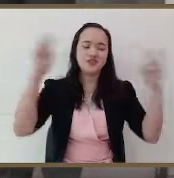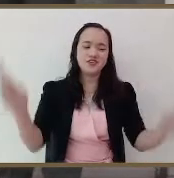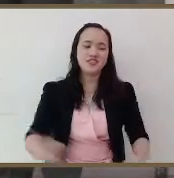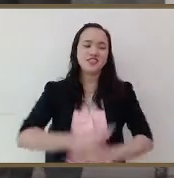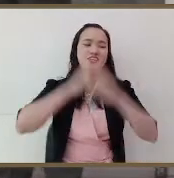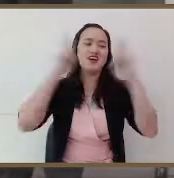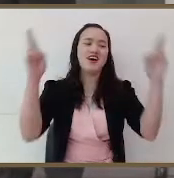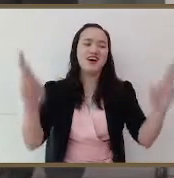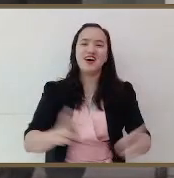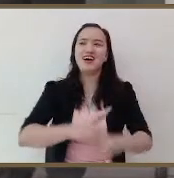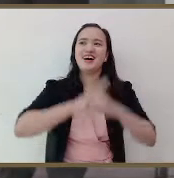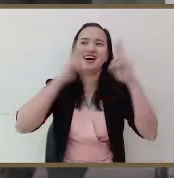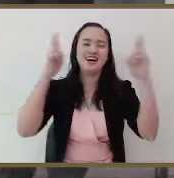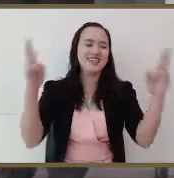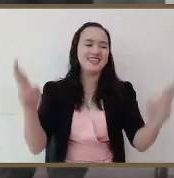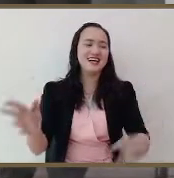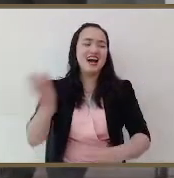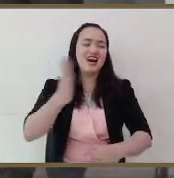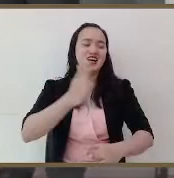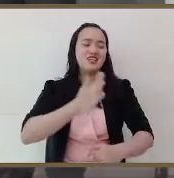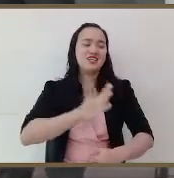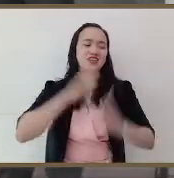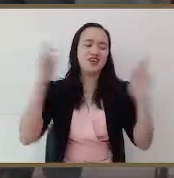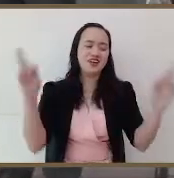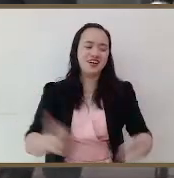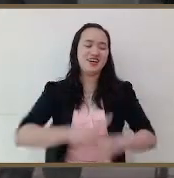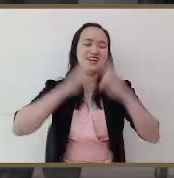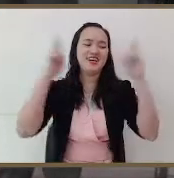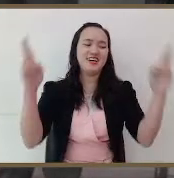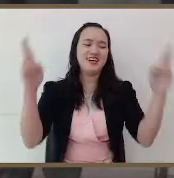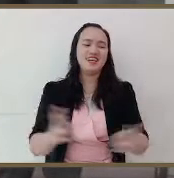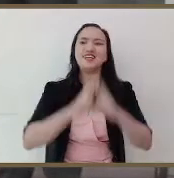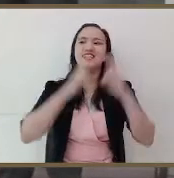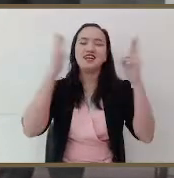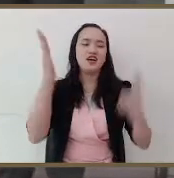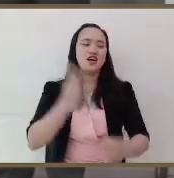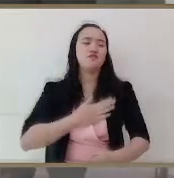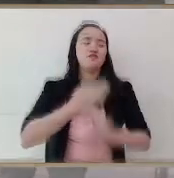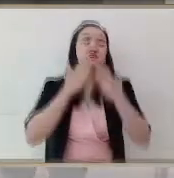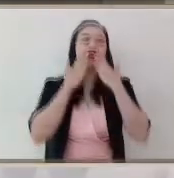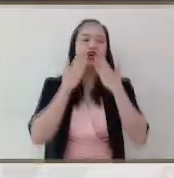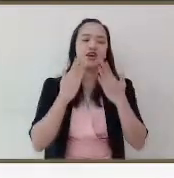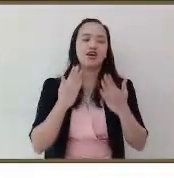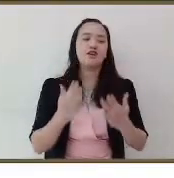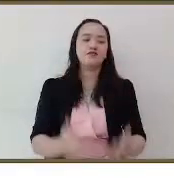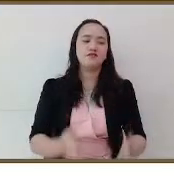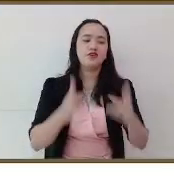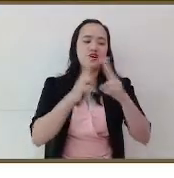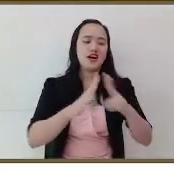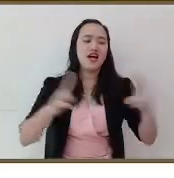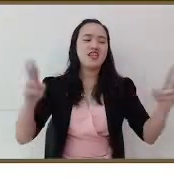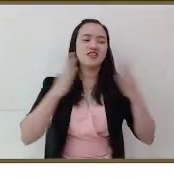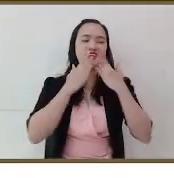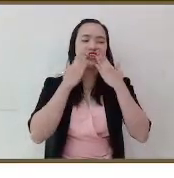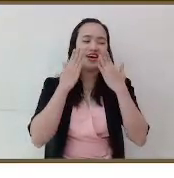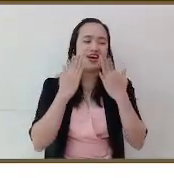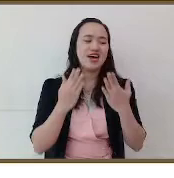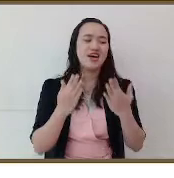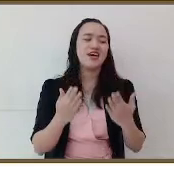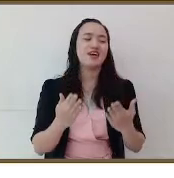to rejoice, to rejoice. So I'm thankful,